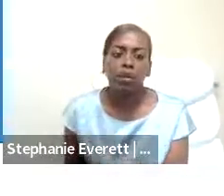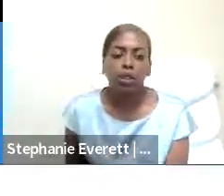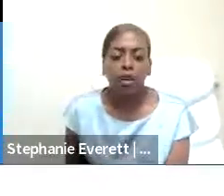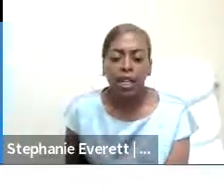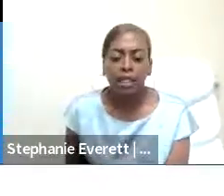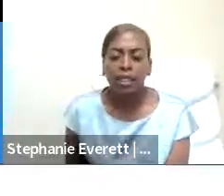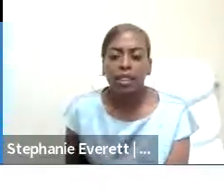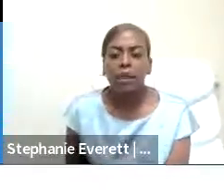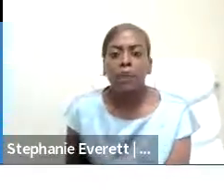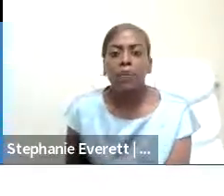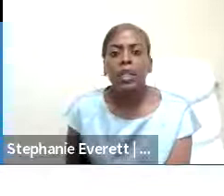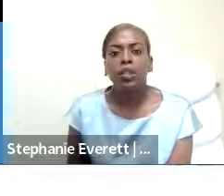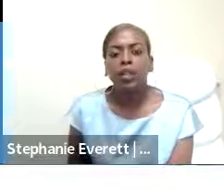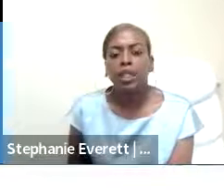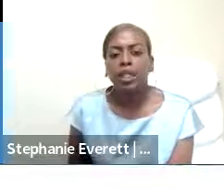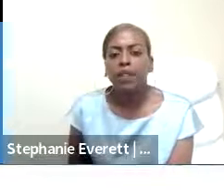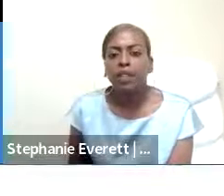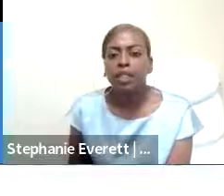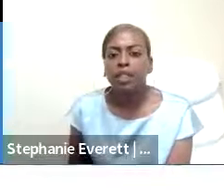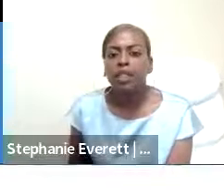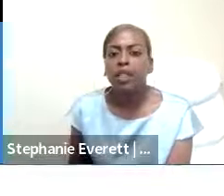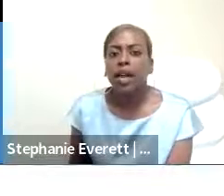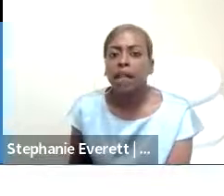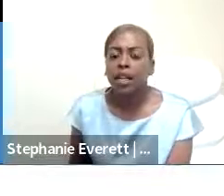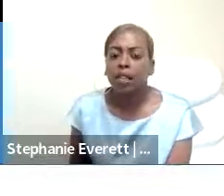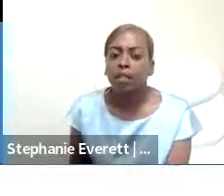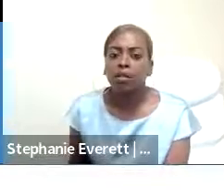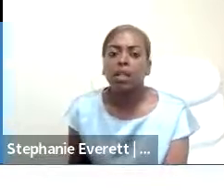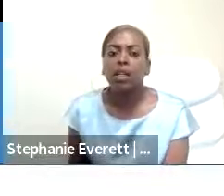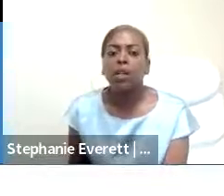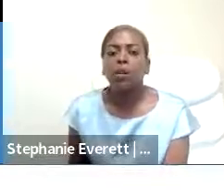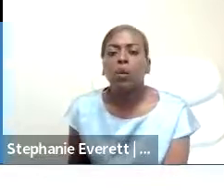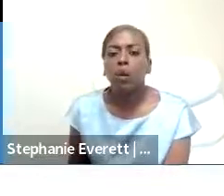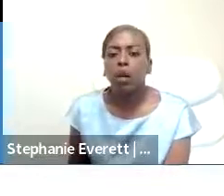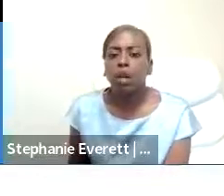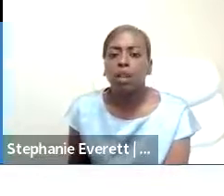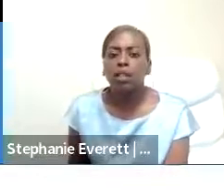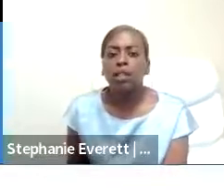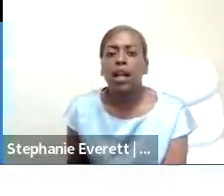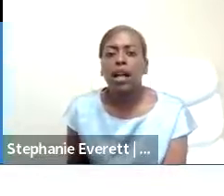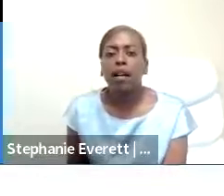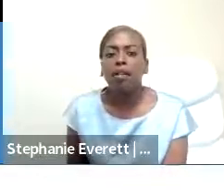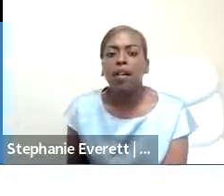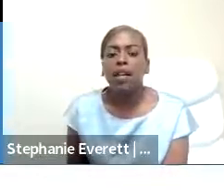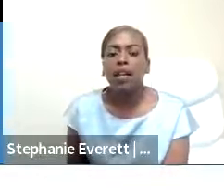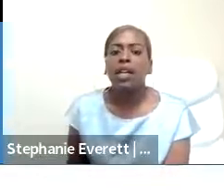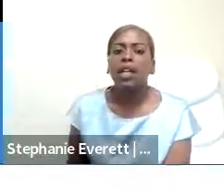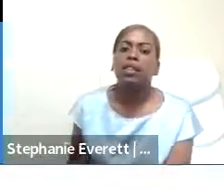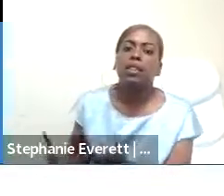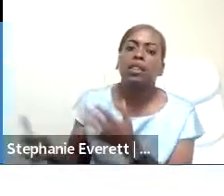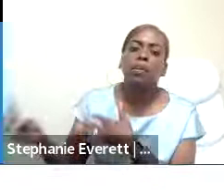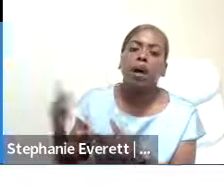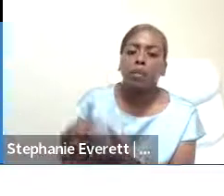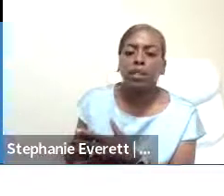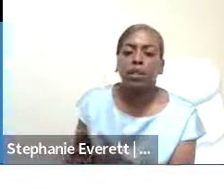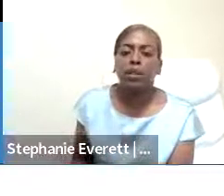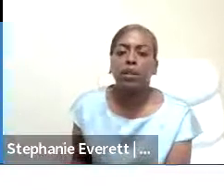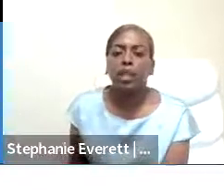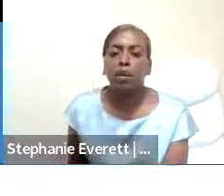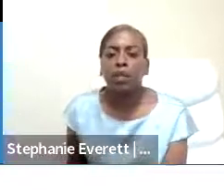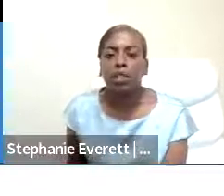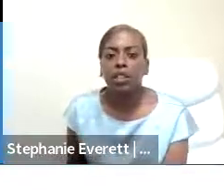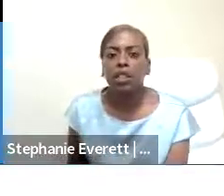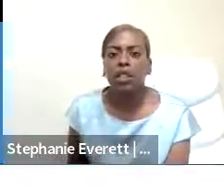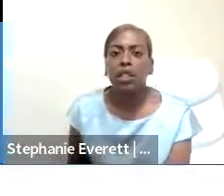and promotion practices. And so we did get funding to have that consultant. We are working to have a